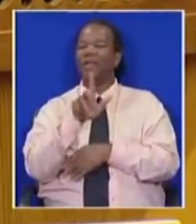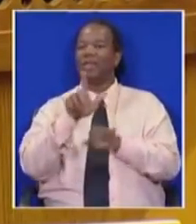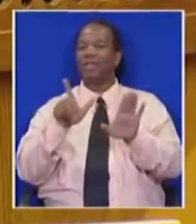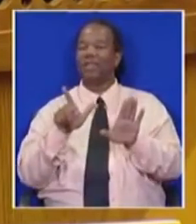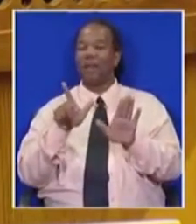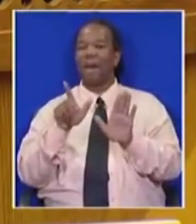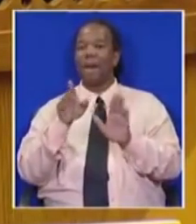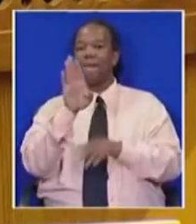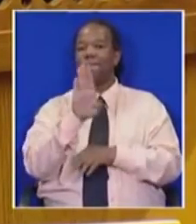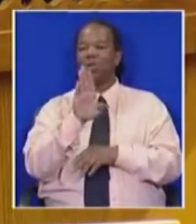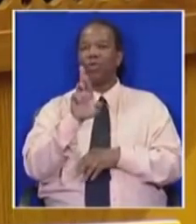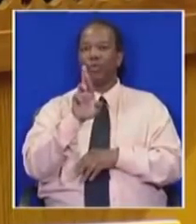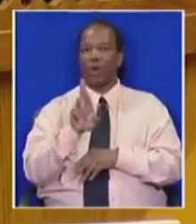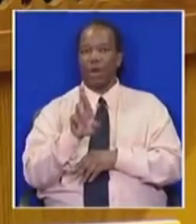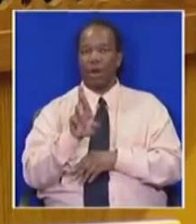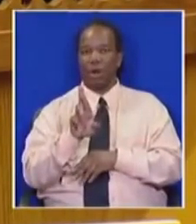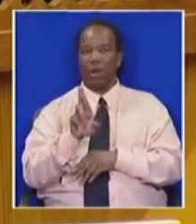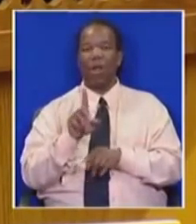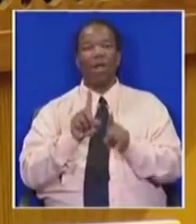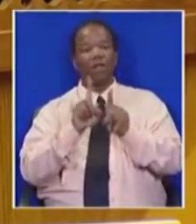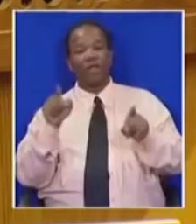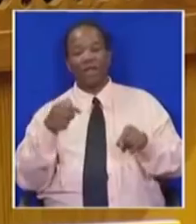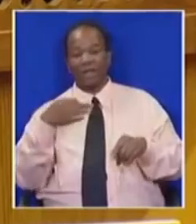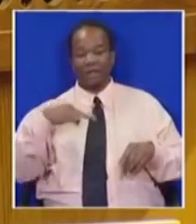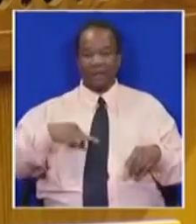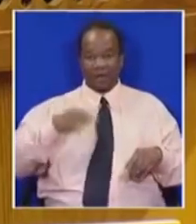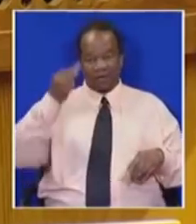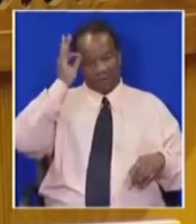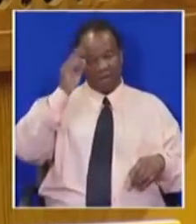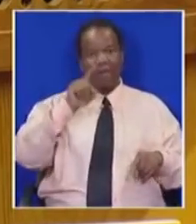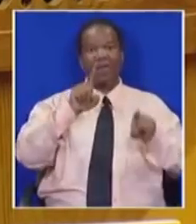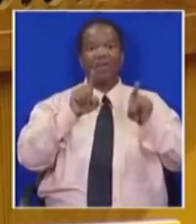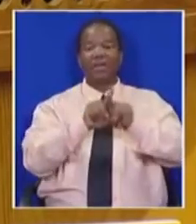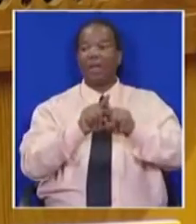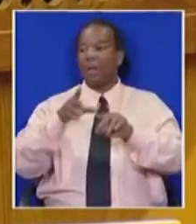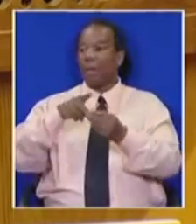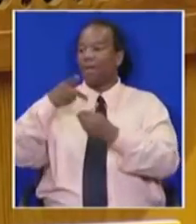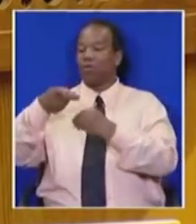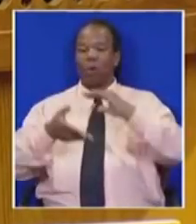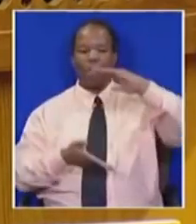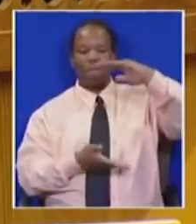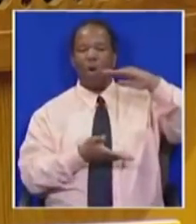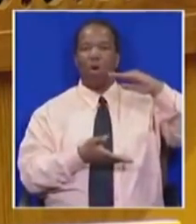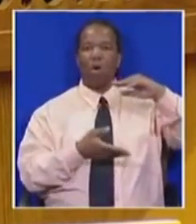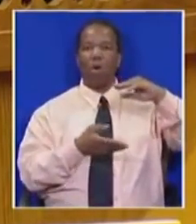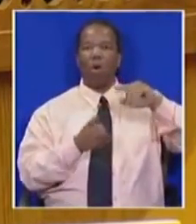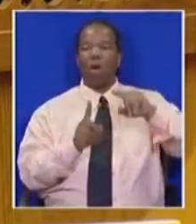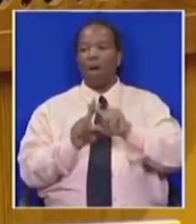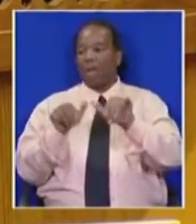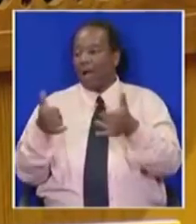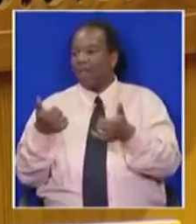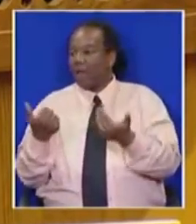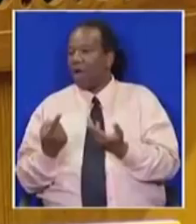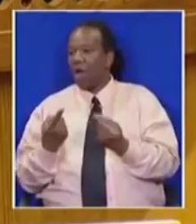year, the public sector wage are more than half of our entire budget and are way above other emerging